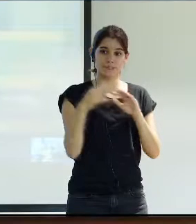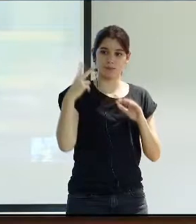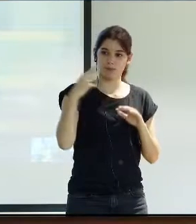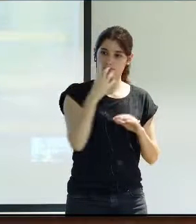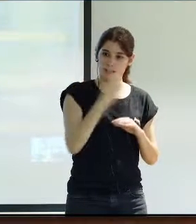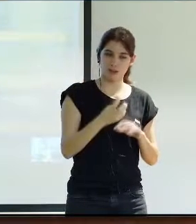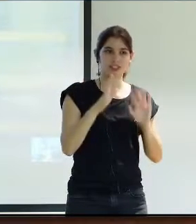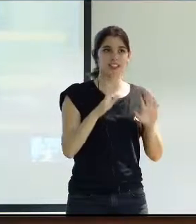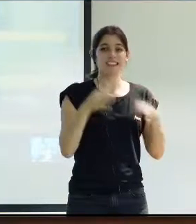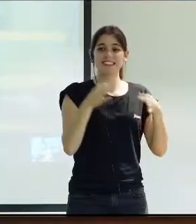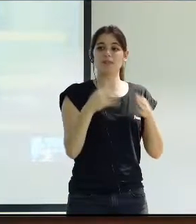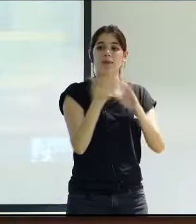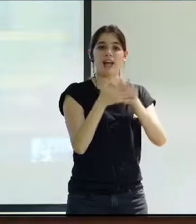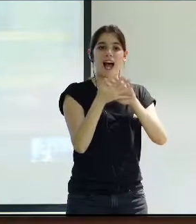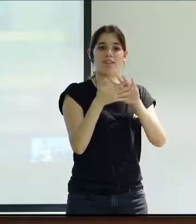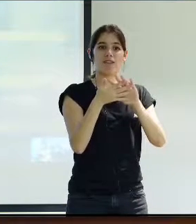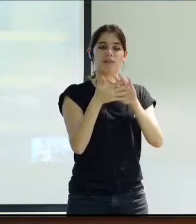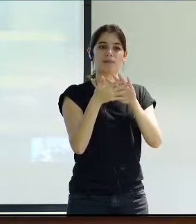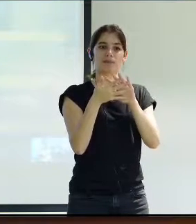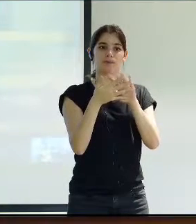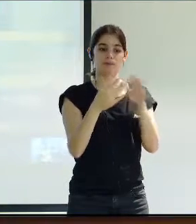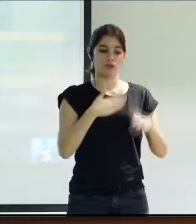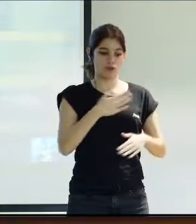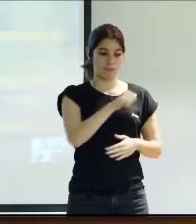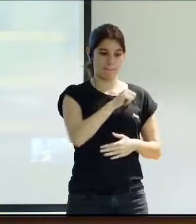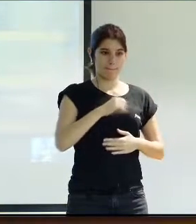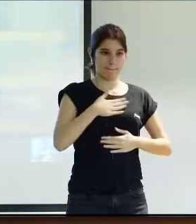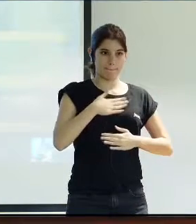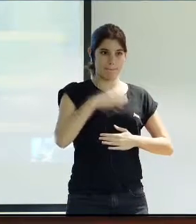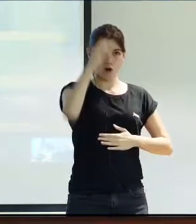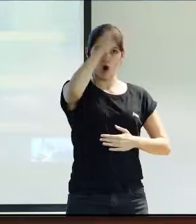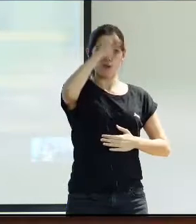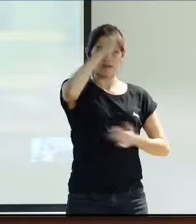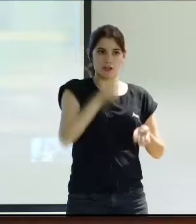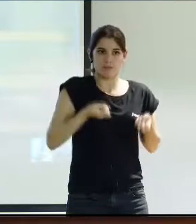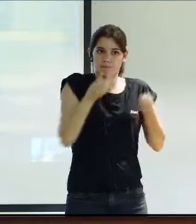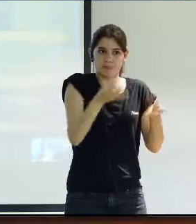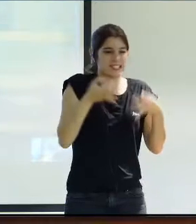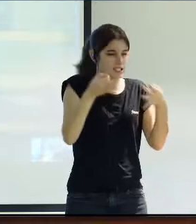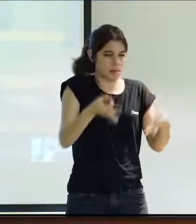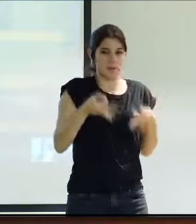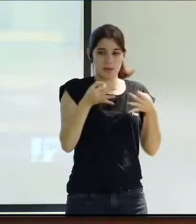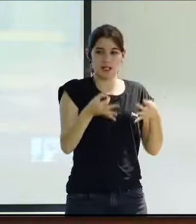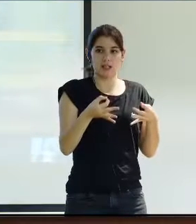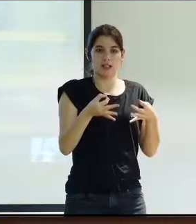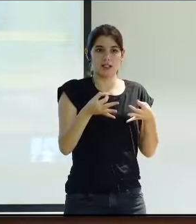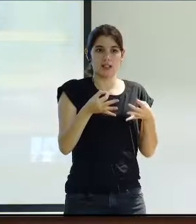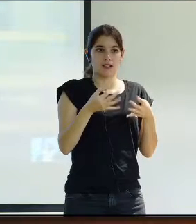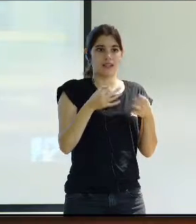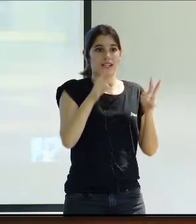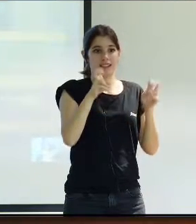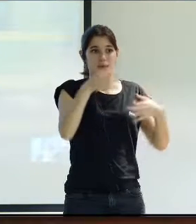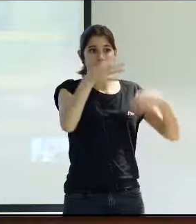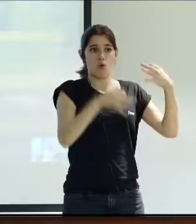interpretation of the jurisprudence of the CRPD that I will be presenting today. So you might